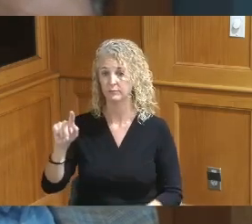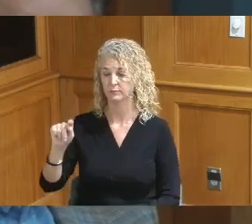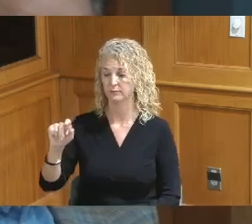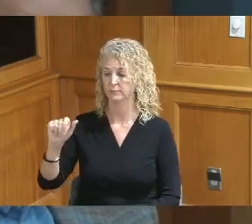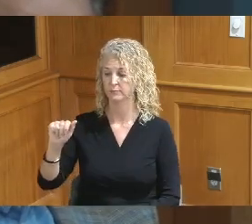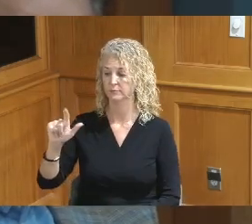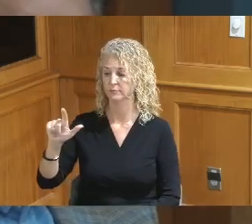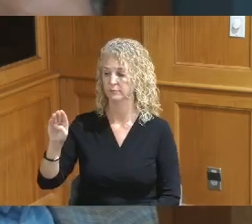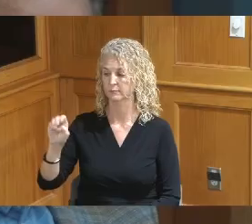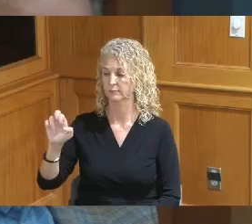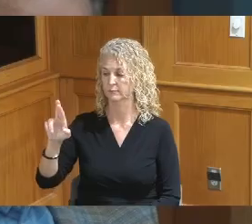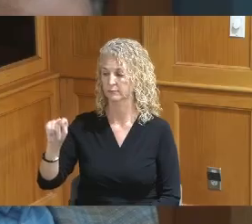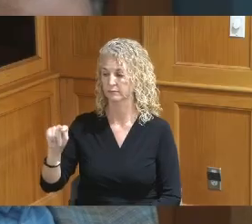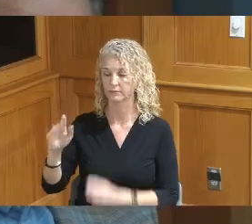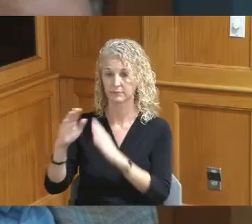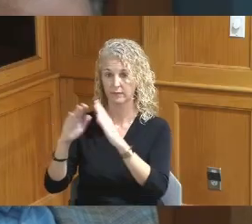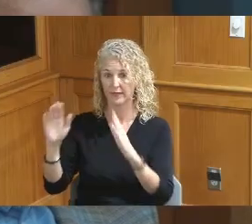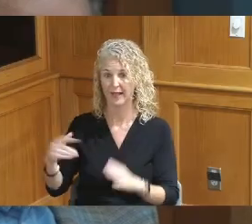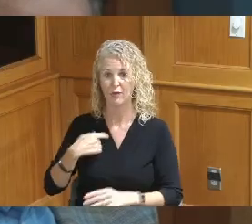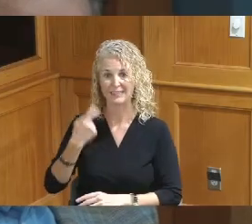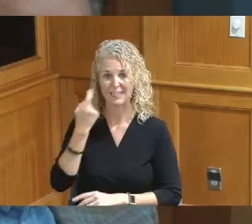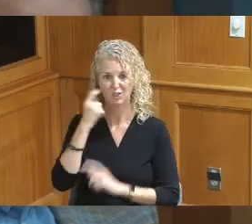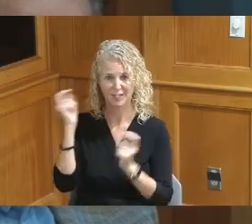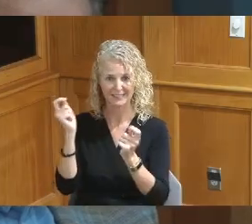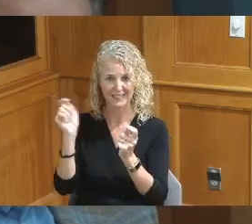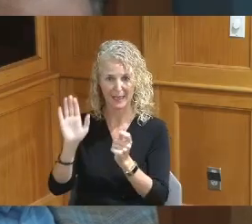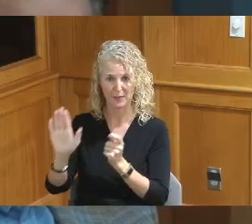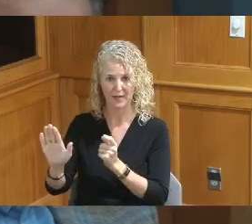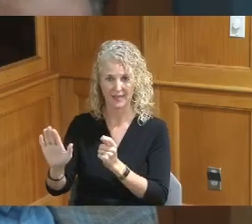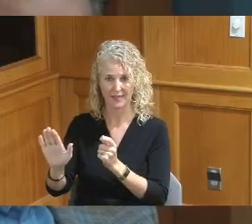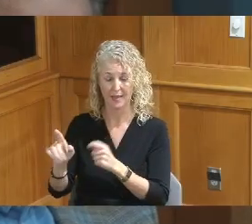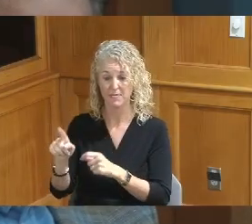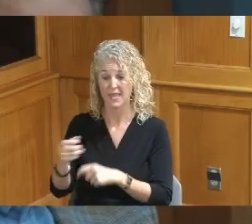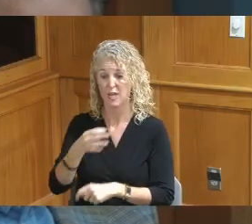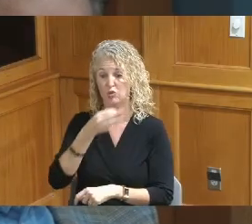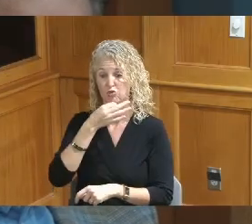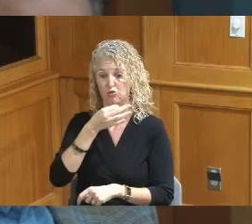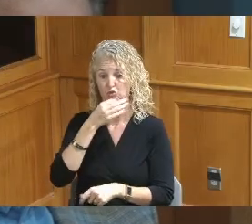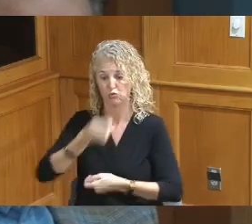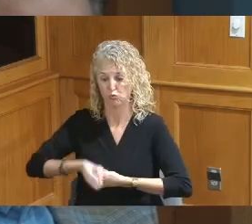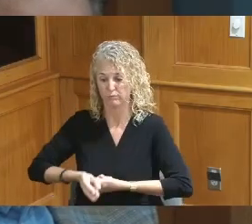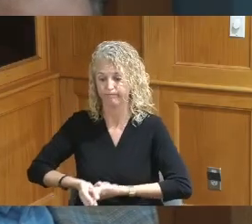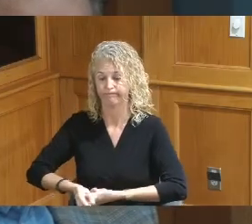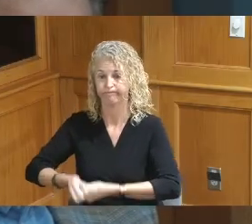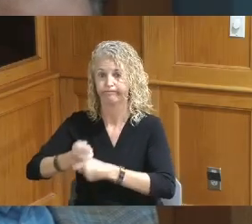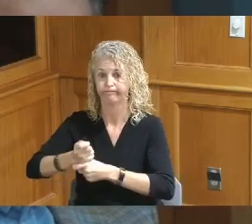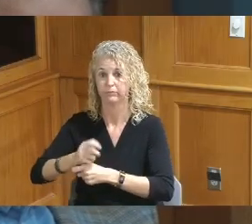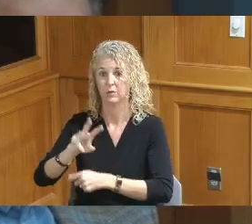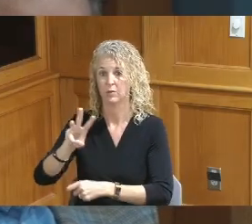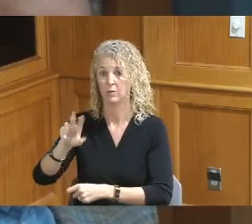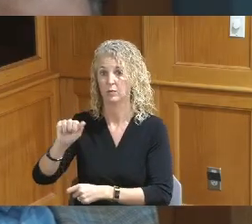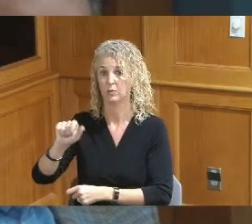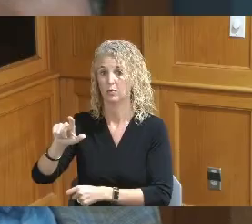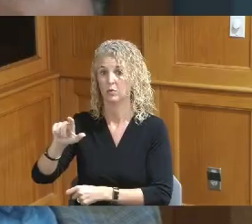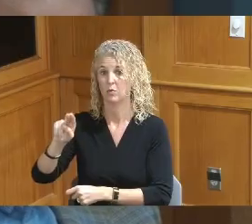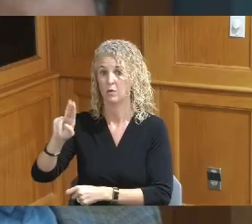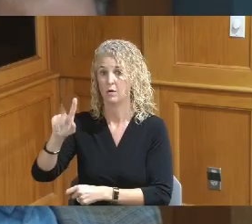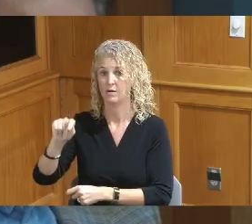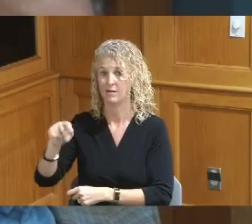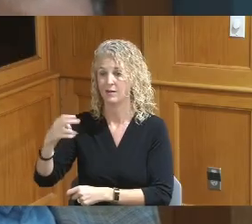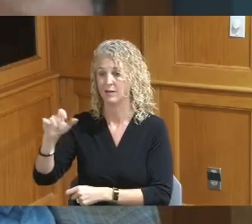House. I was just with them for their anniversary. They're getting ready to break ground on something in Walnut Hills